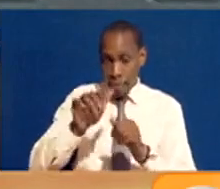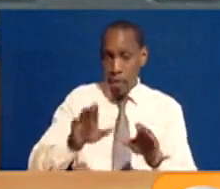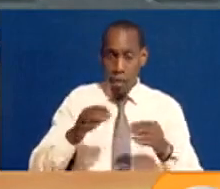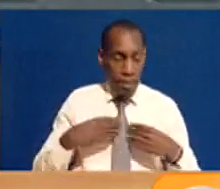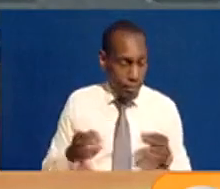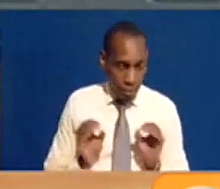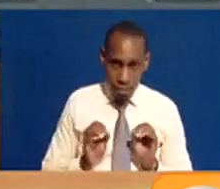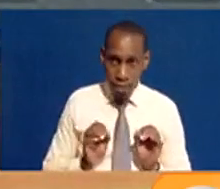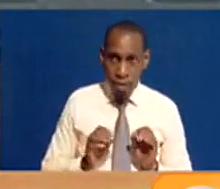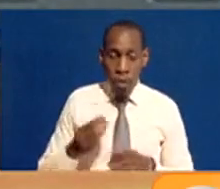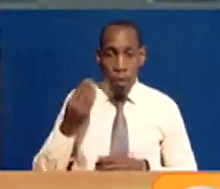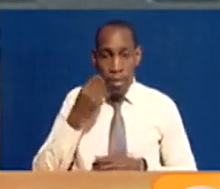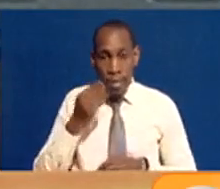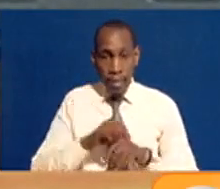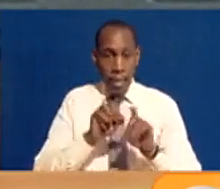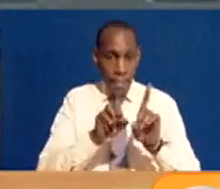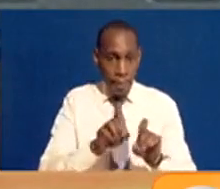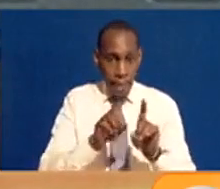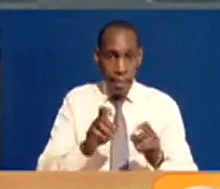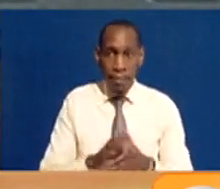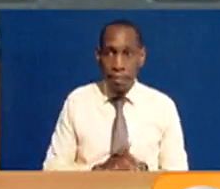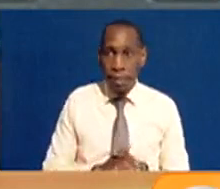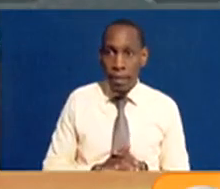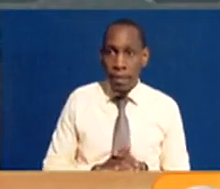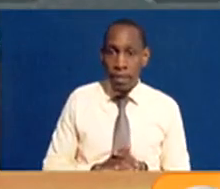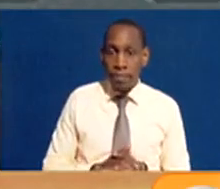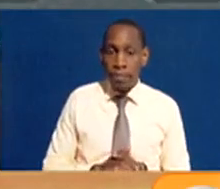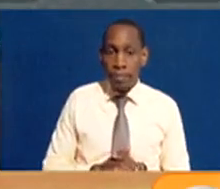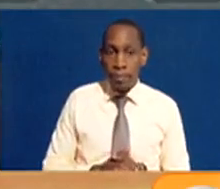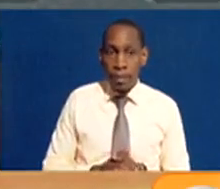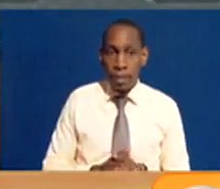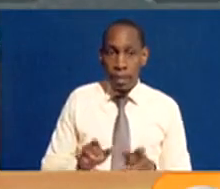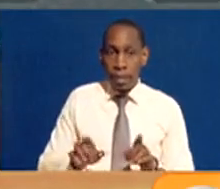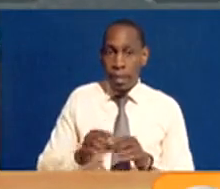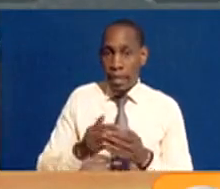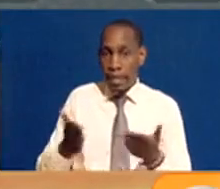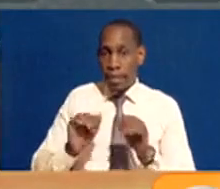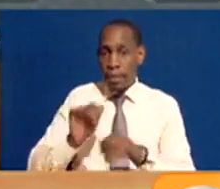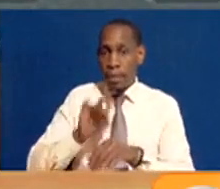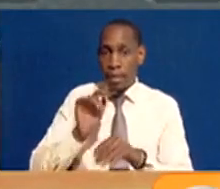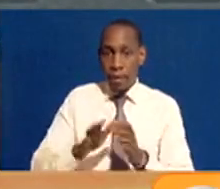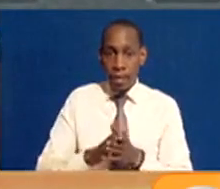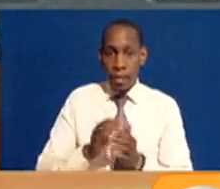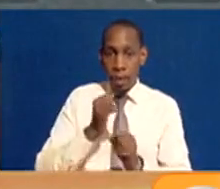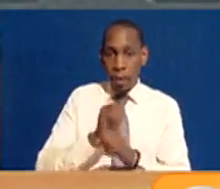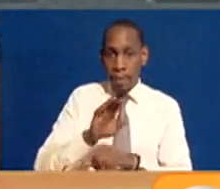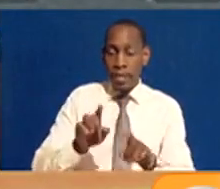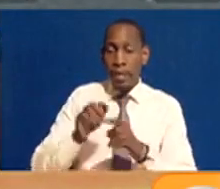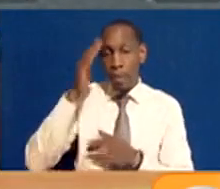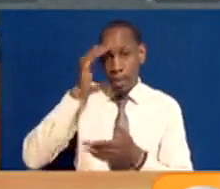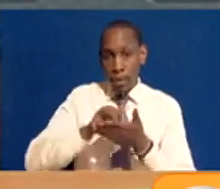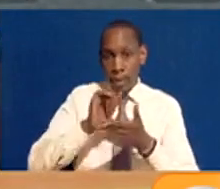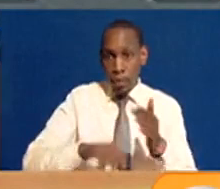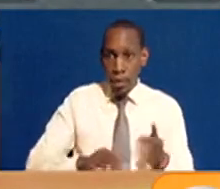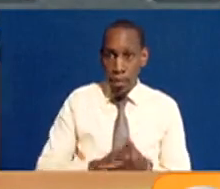allowed to be ill on that day, or God forbid, anything else that could affect your performance, and knowing that this